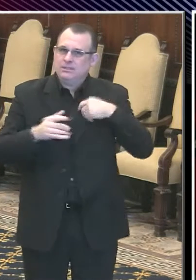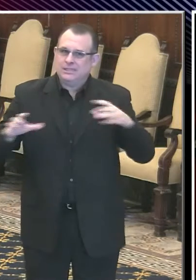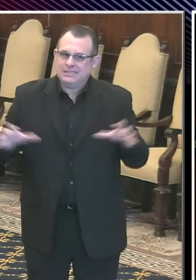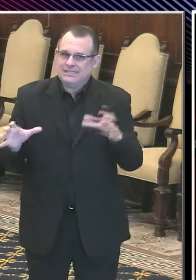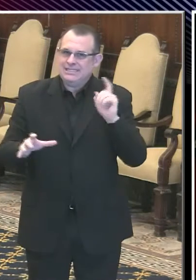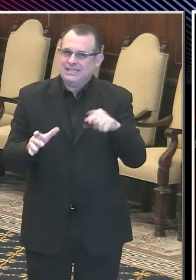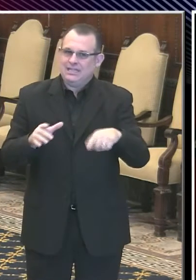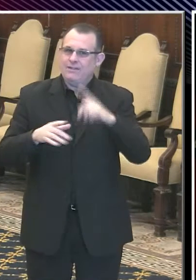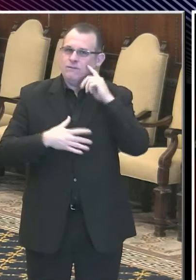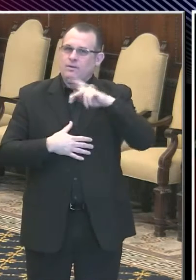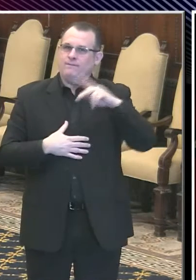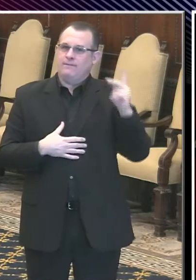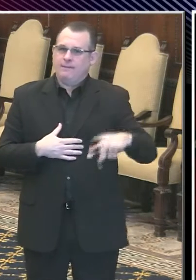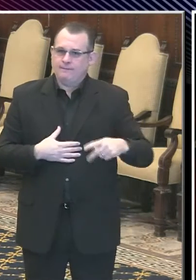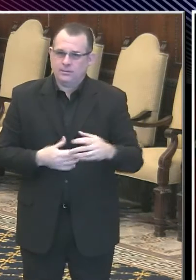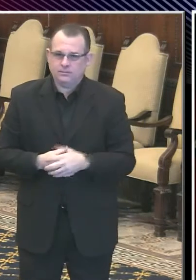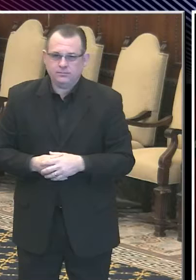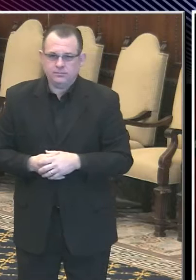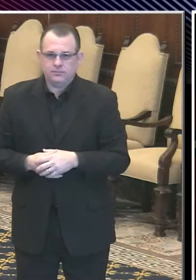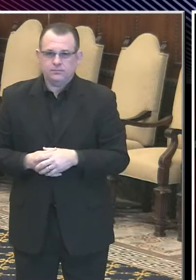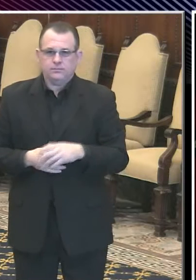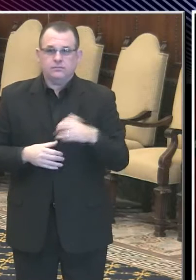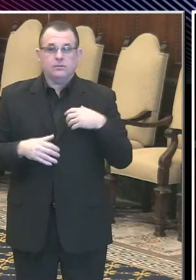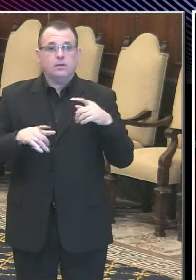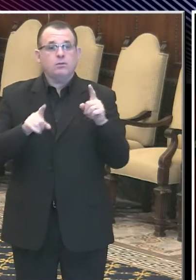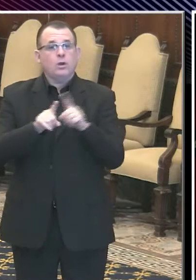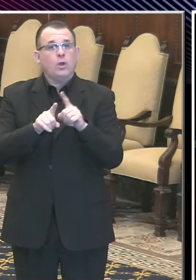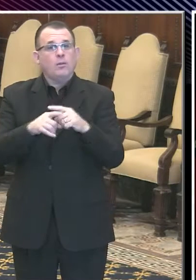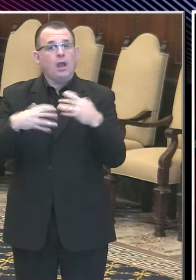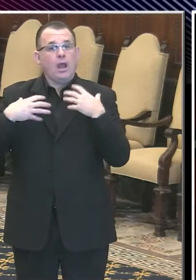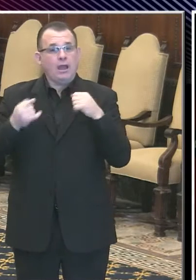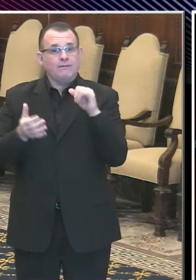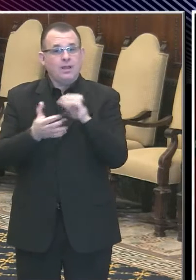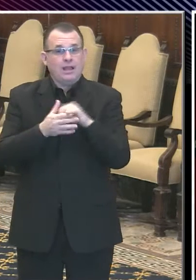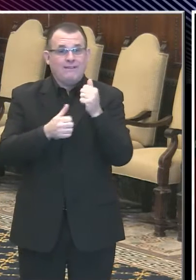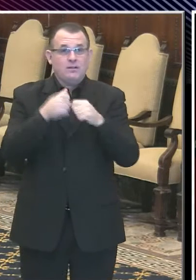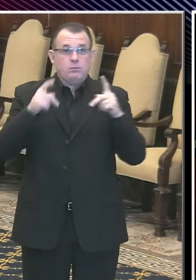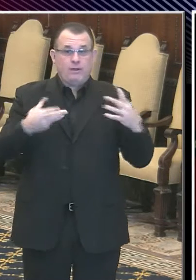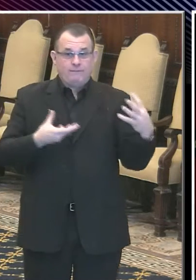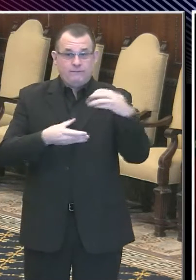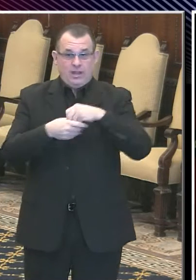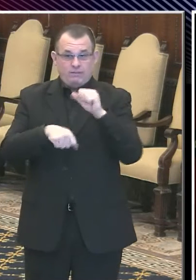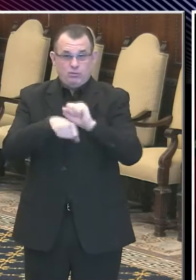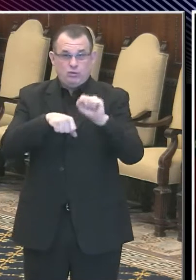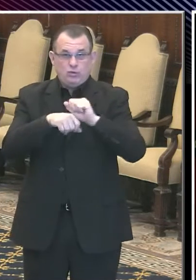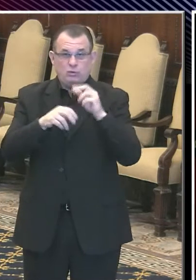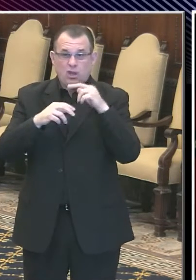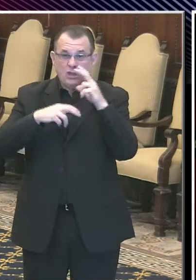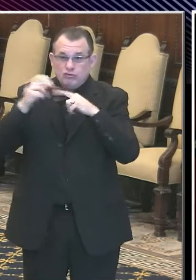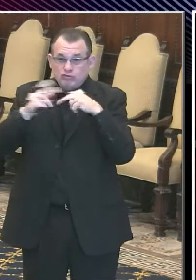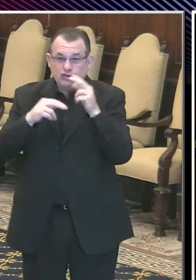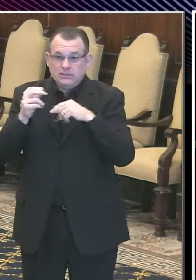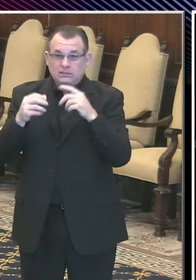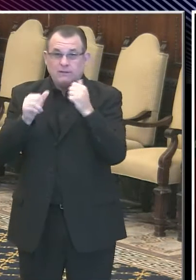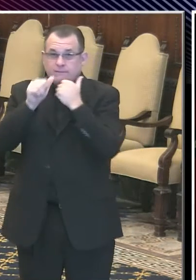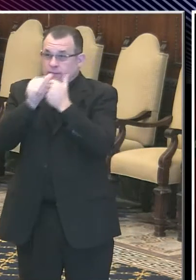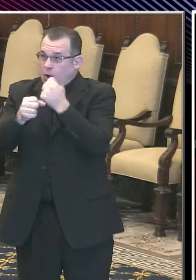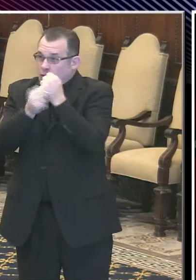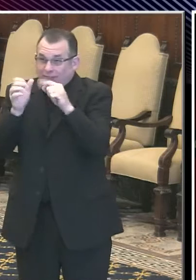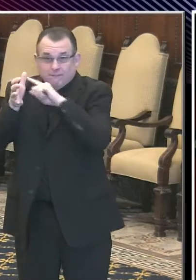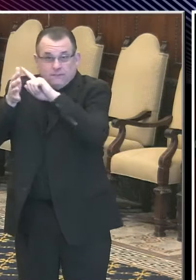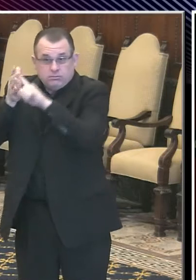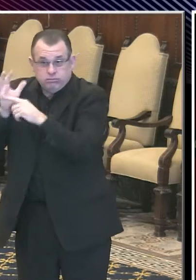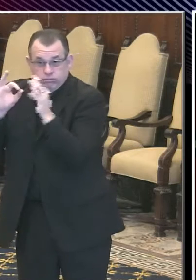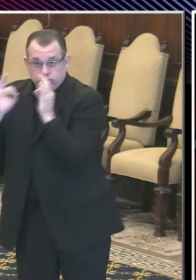city. I'm equally confident that everyone involved will be vigilant about adhering to these safe procedures and protocols as this